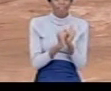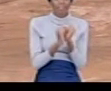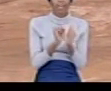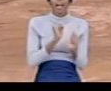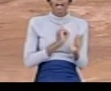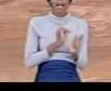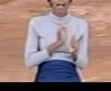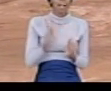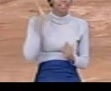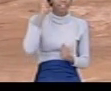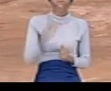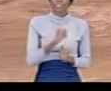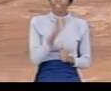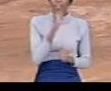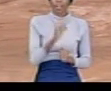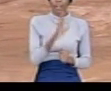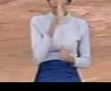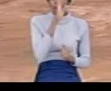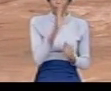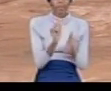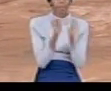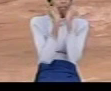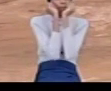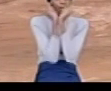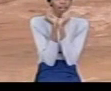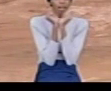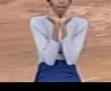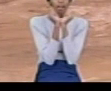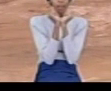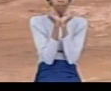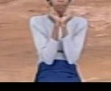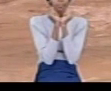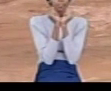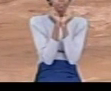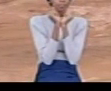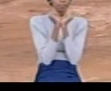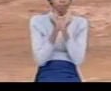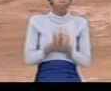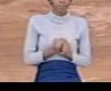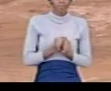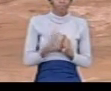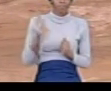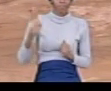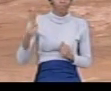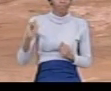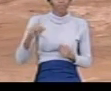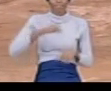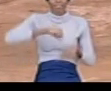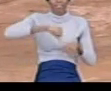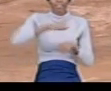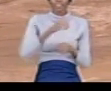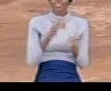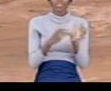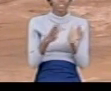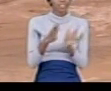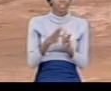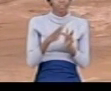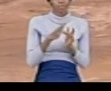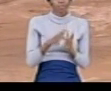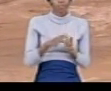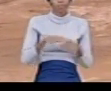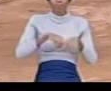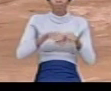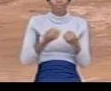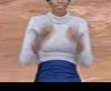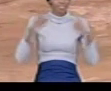bound. I cannot be bound. By the anointing, Jesus breaks